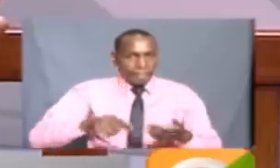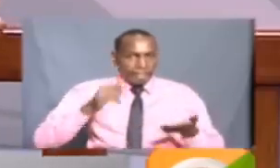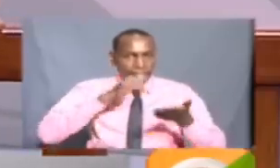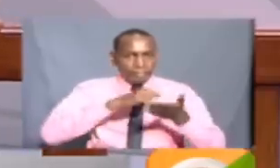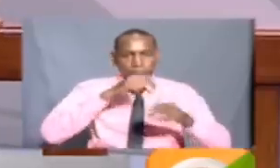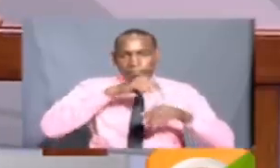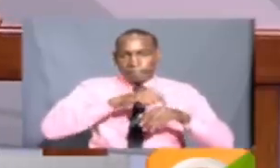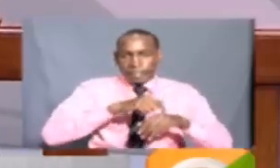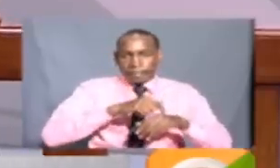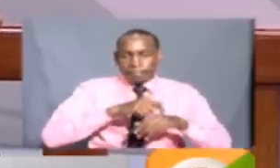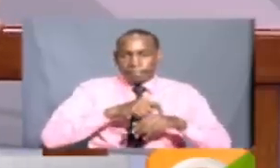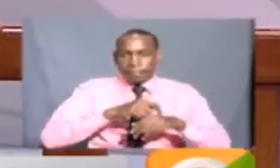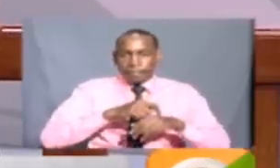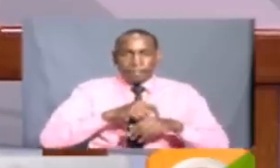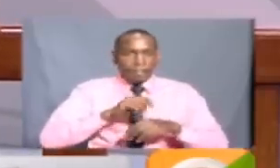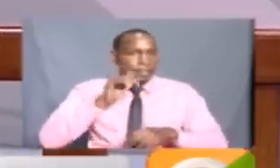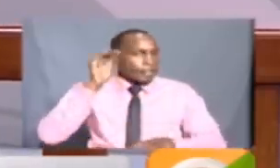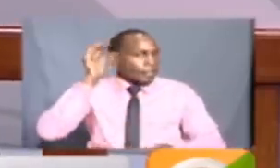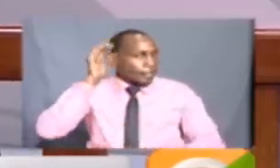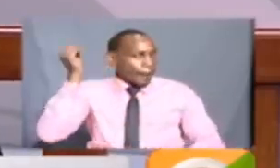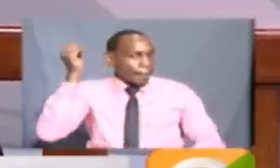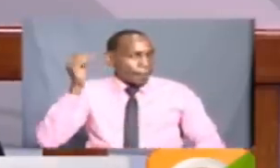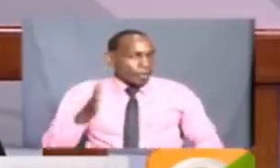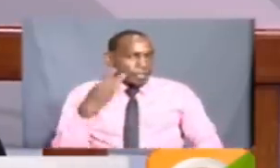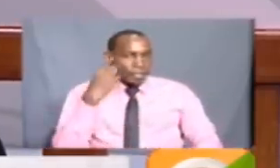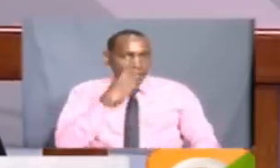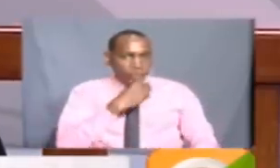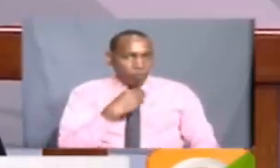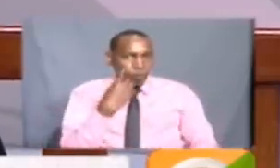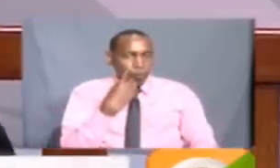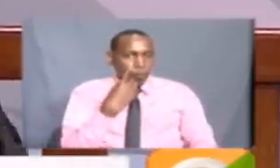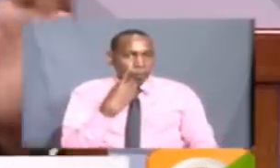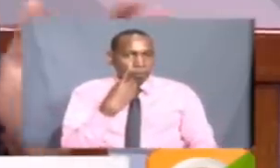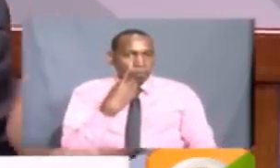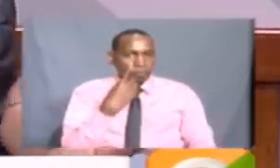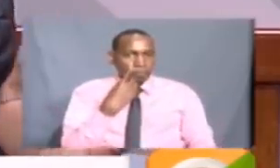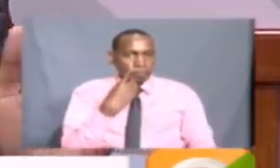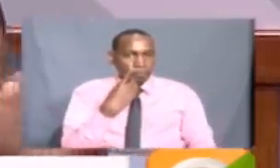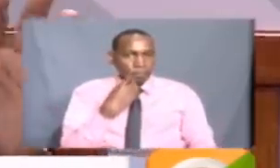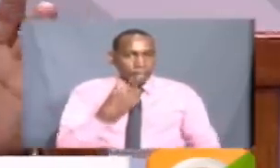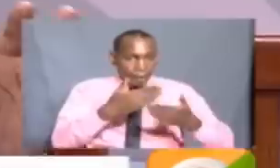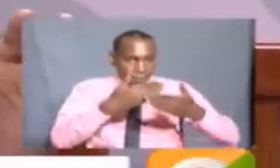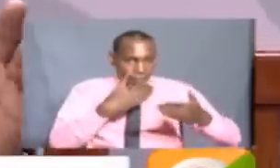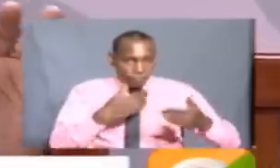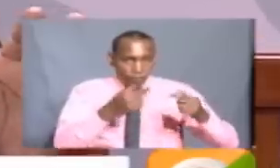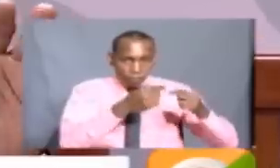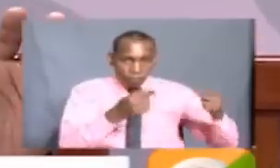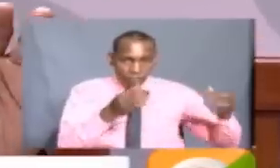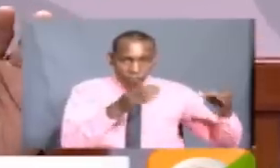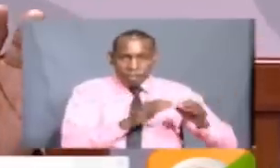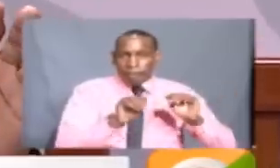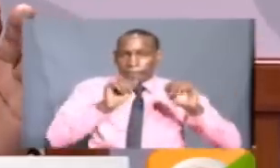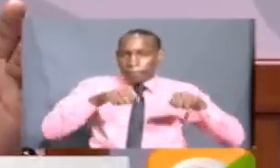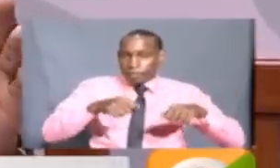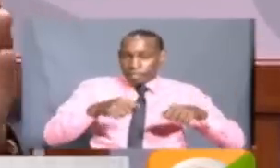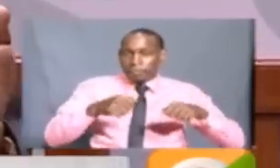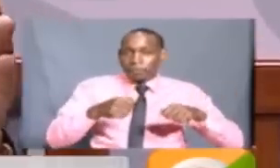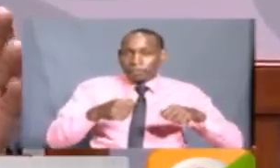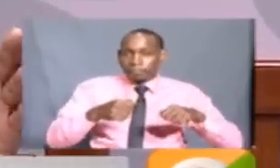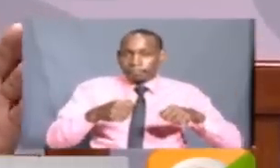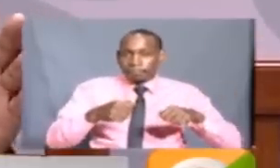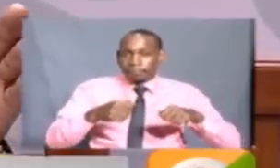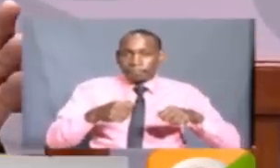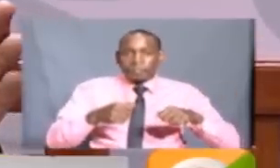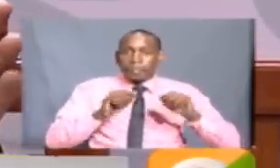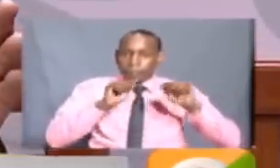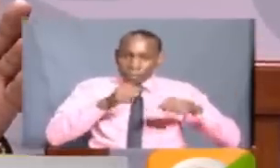hear the politicians who are formerly in the opposition, you can't tell. Even one must look for